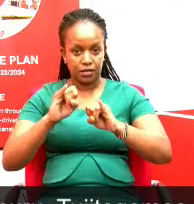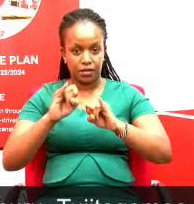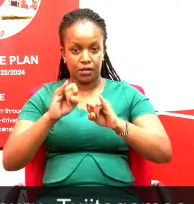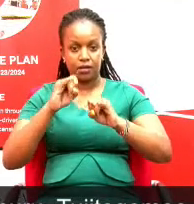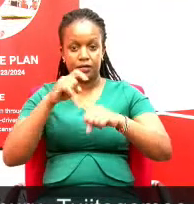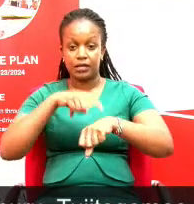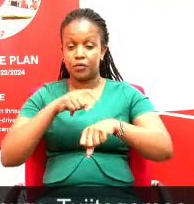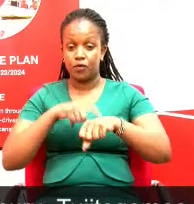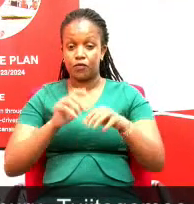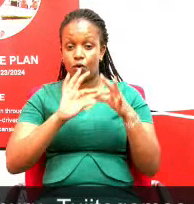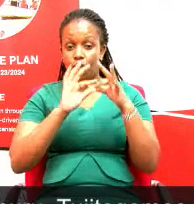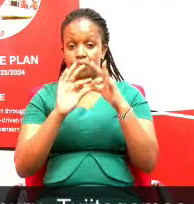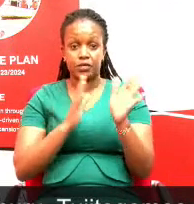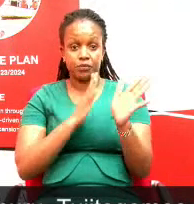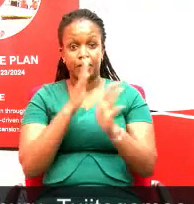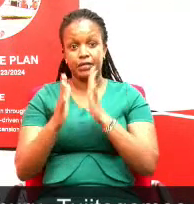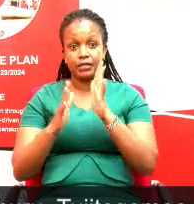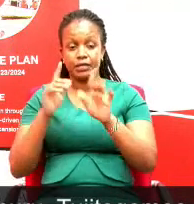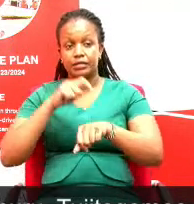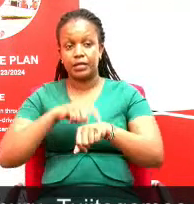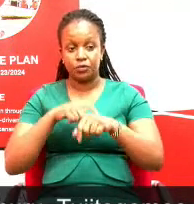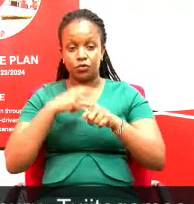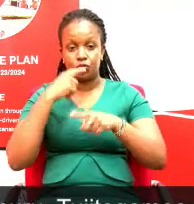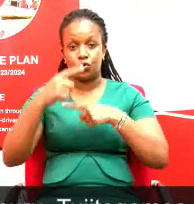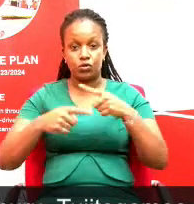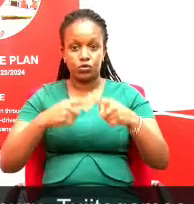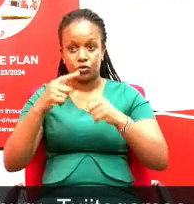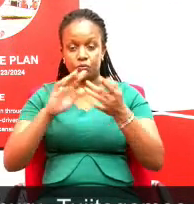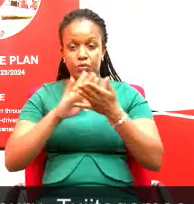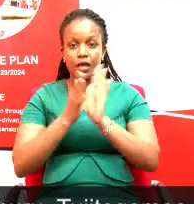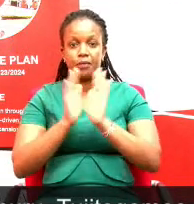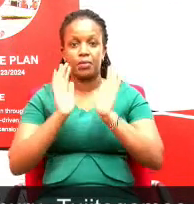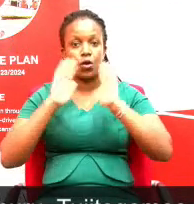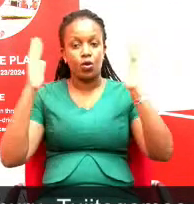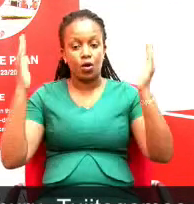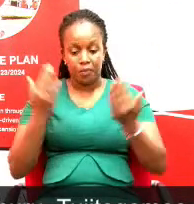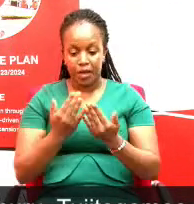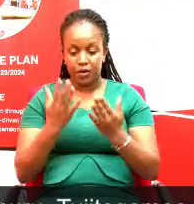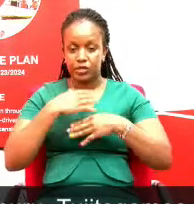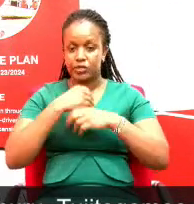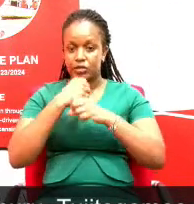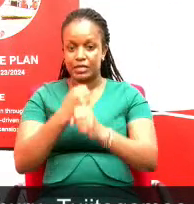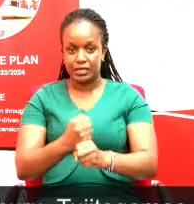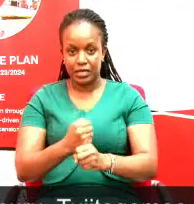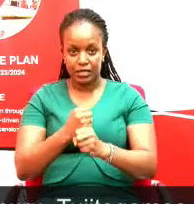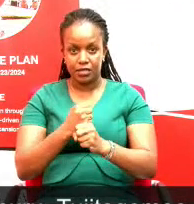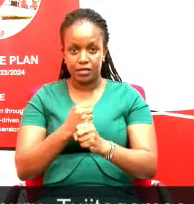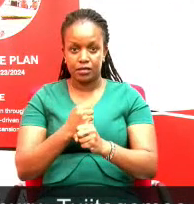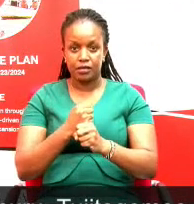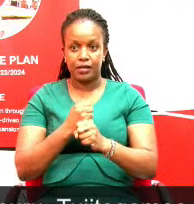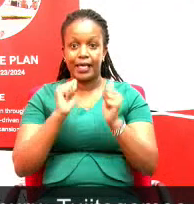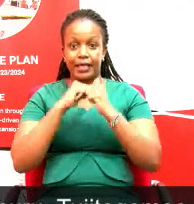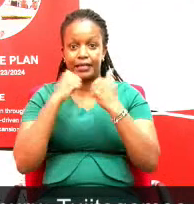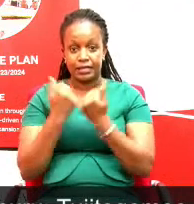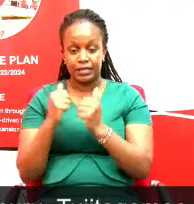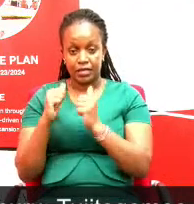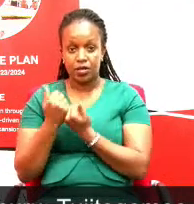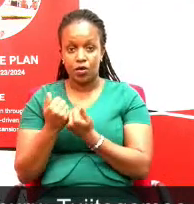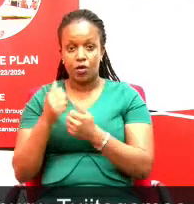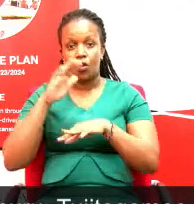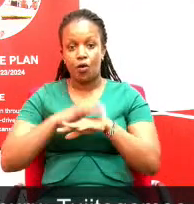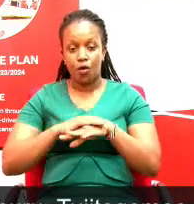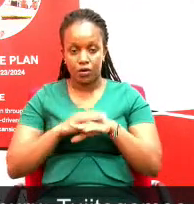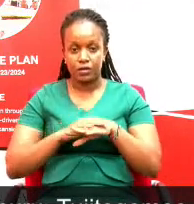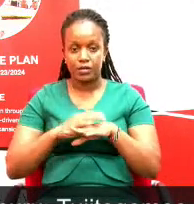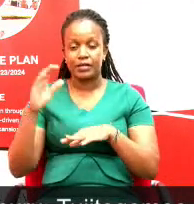Plan. As you pursue your goal of becoming a globally trusted revenue agency, facilitating tax and custom